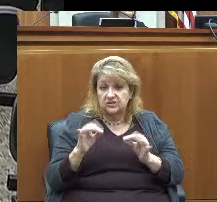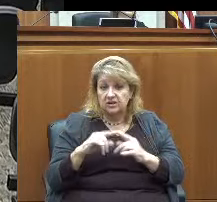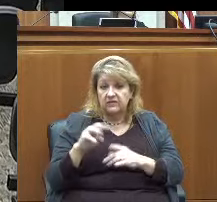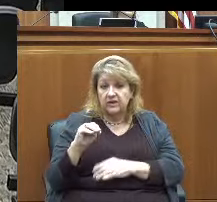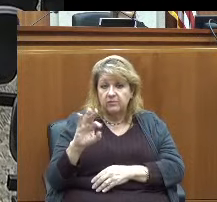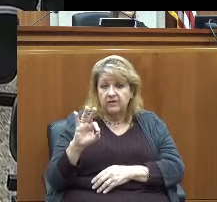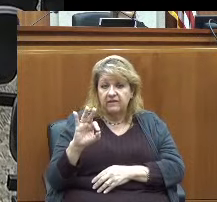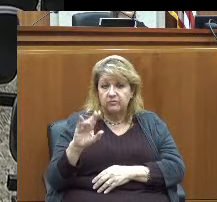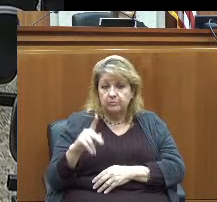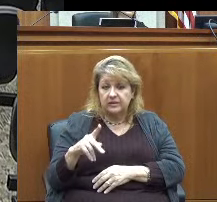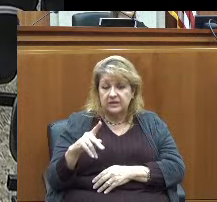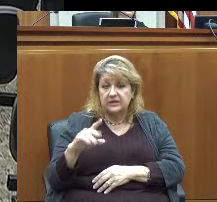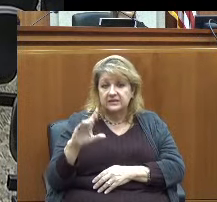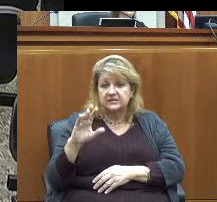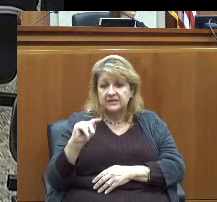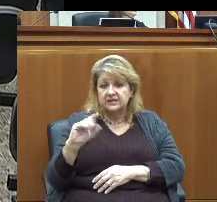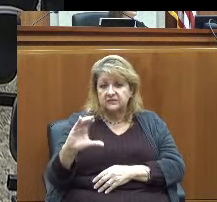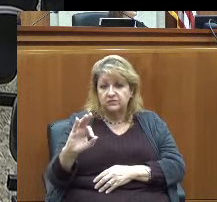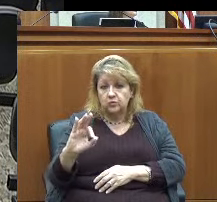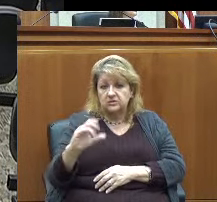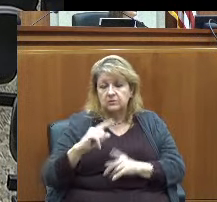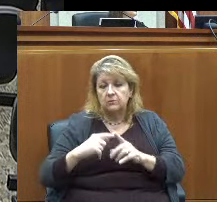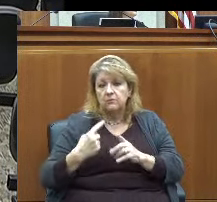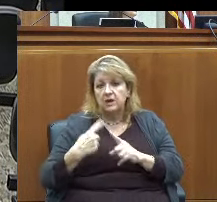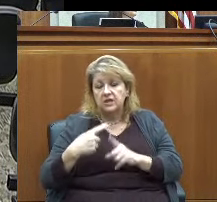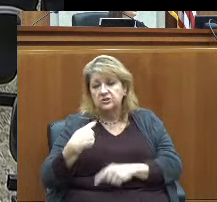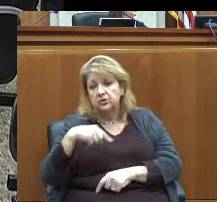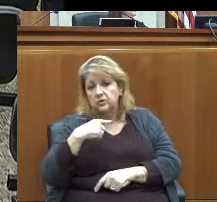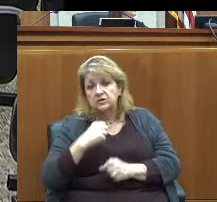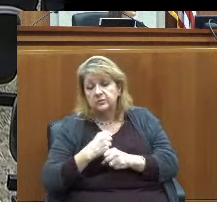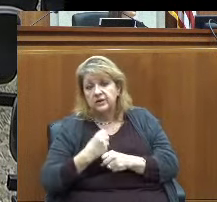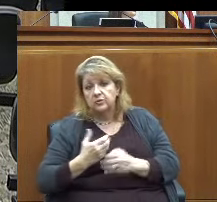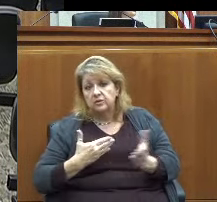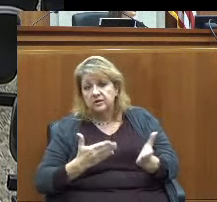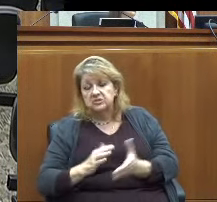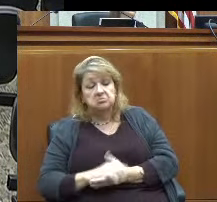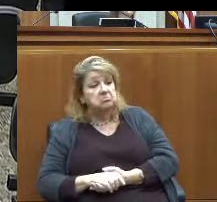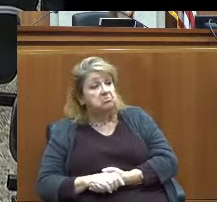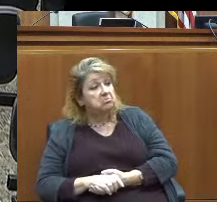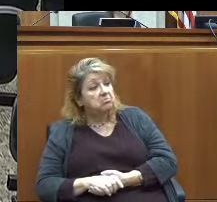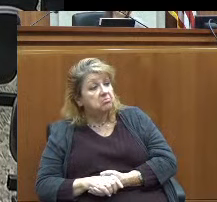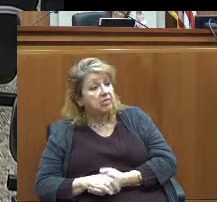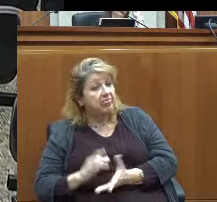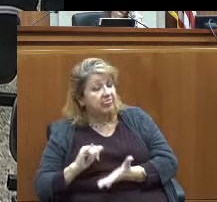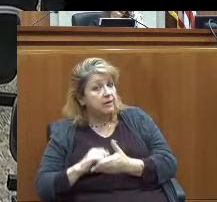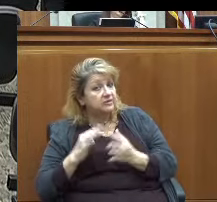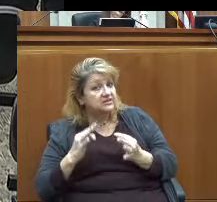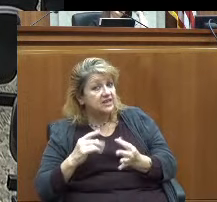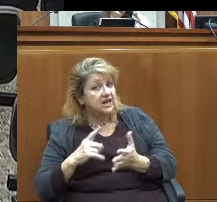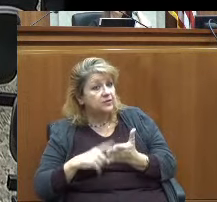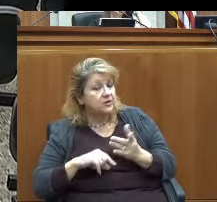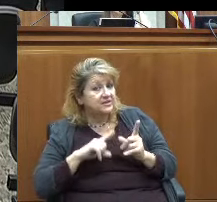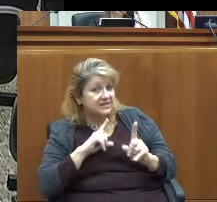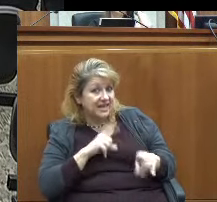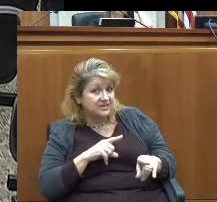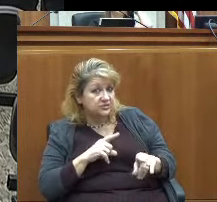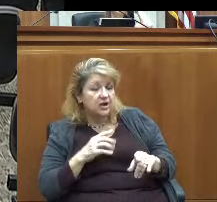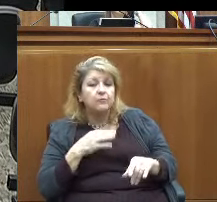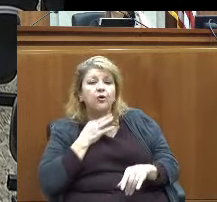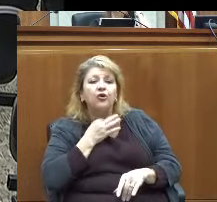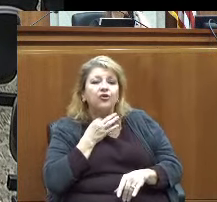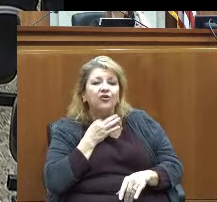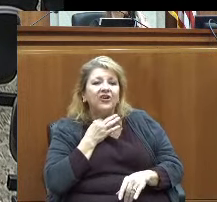force and you all. So make a recommendation. I would decide ultimately what the answer is, but I'm really